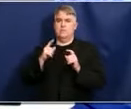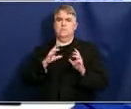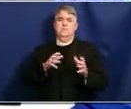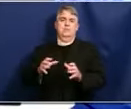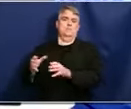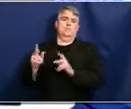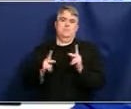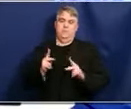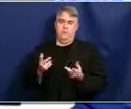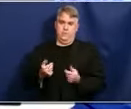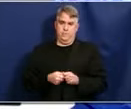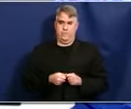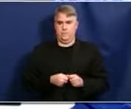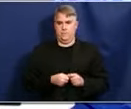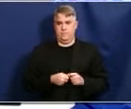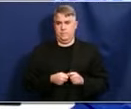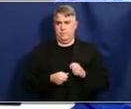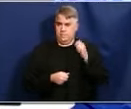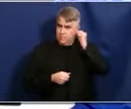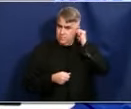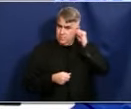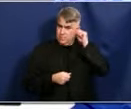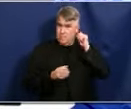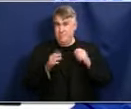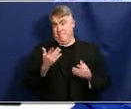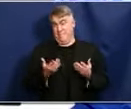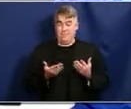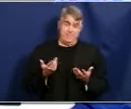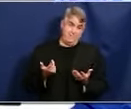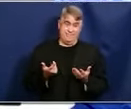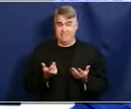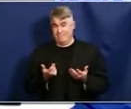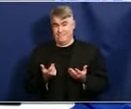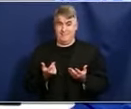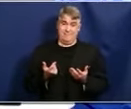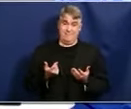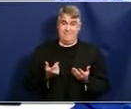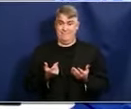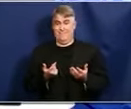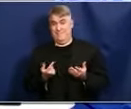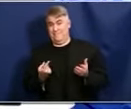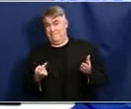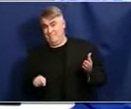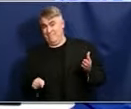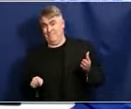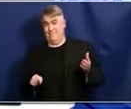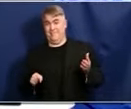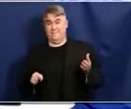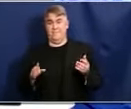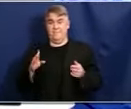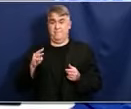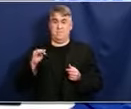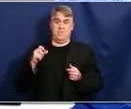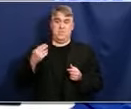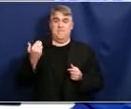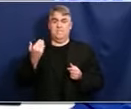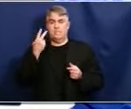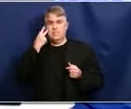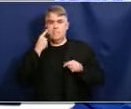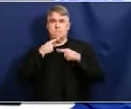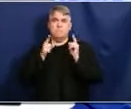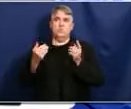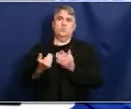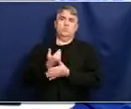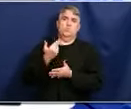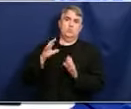So, and most likely they will start next week on the 15th of January. So soon is sometime between